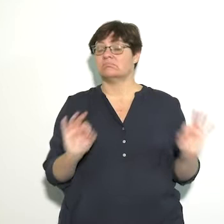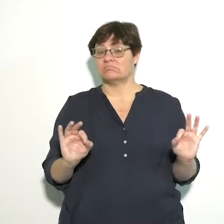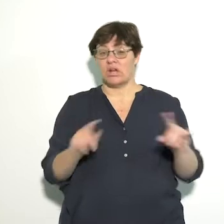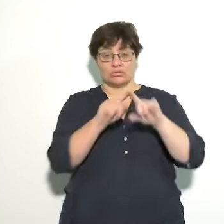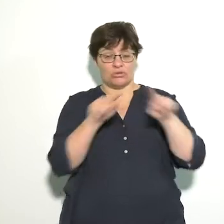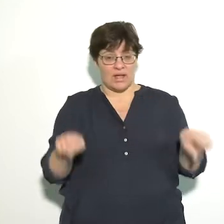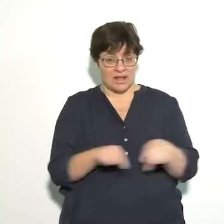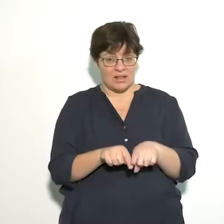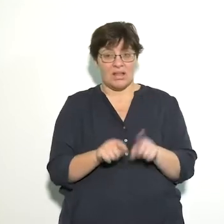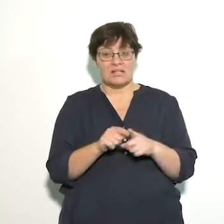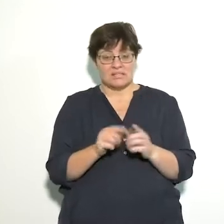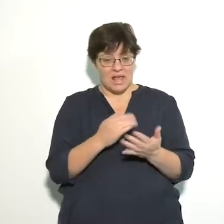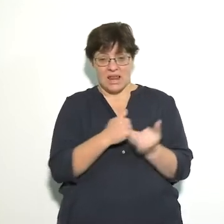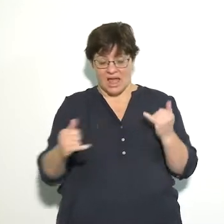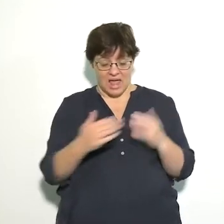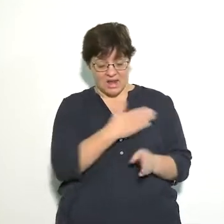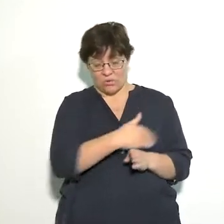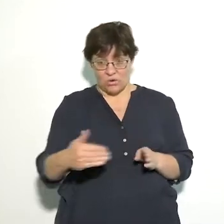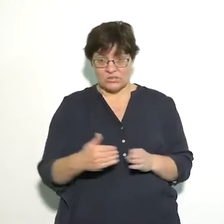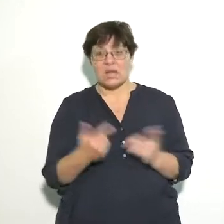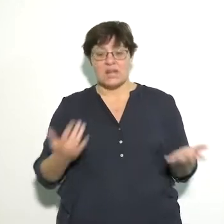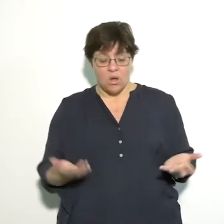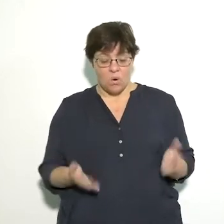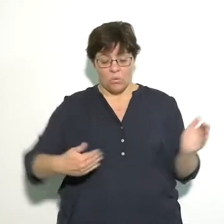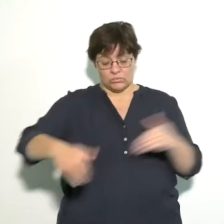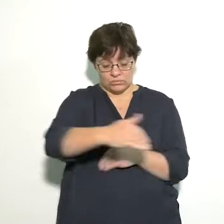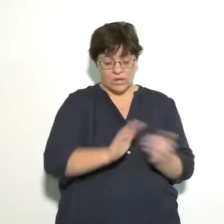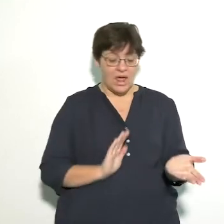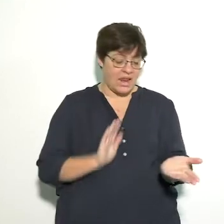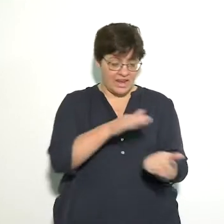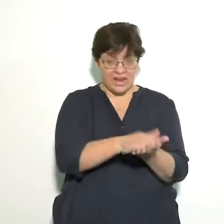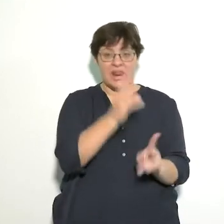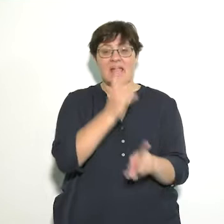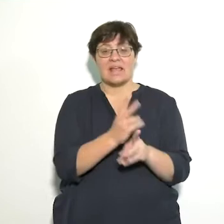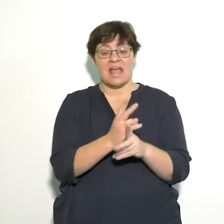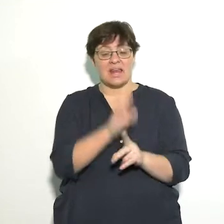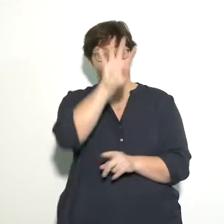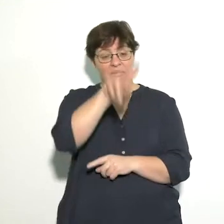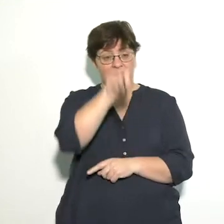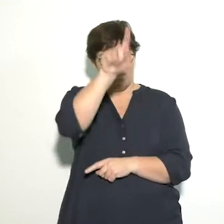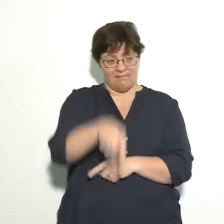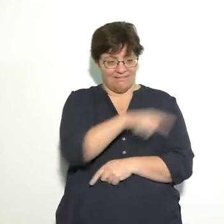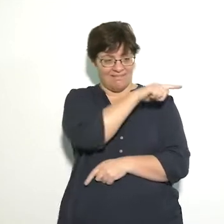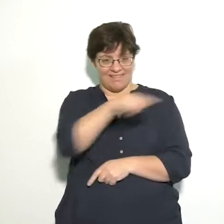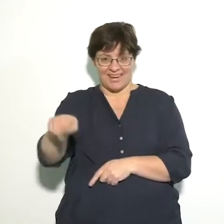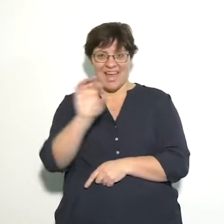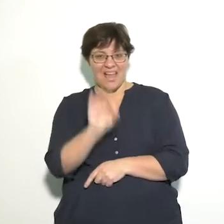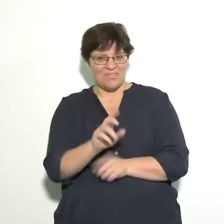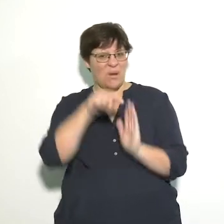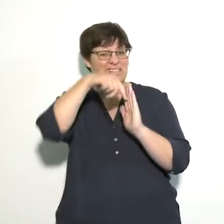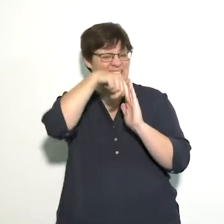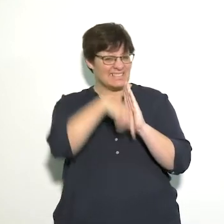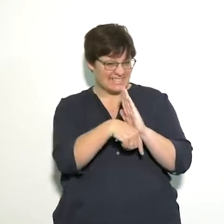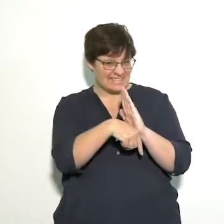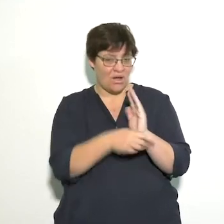my triangle, and I see my line going across. Now I flip it over. So the quack quack is all about the